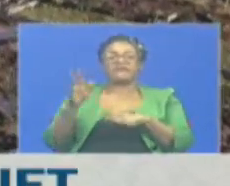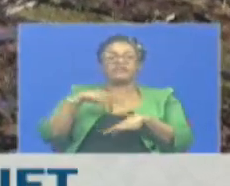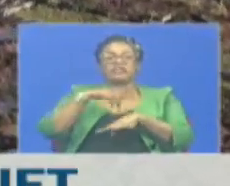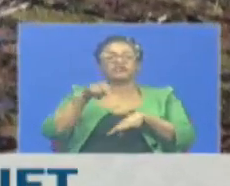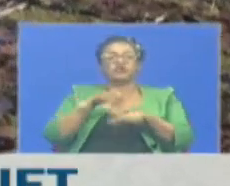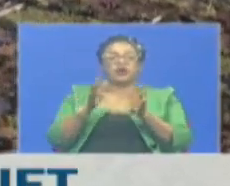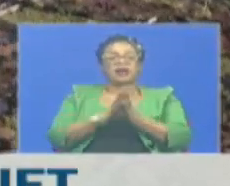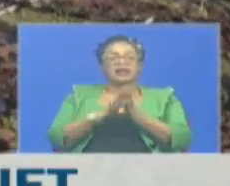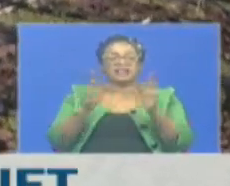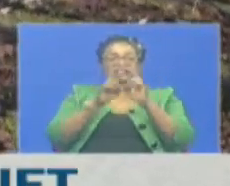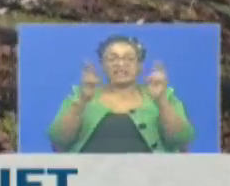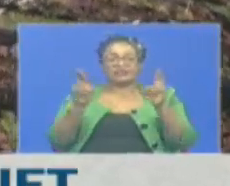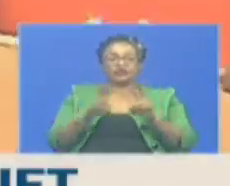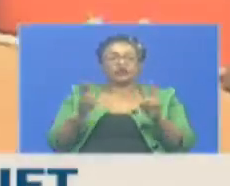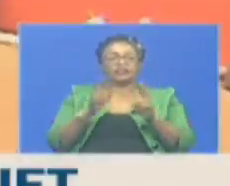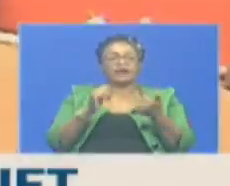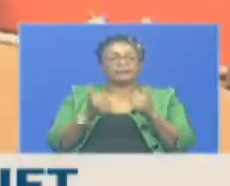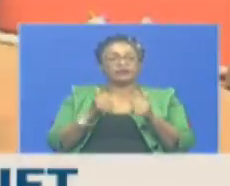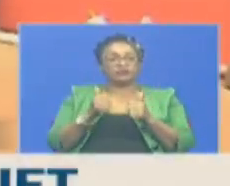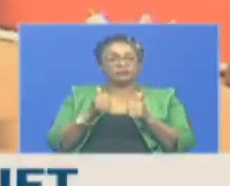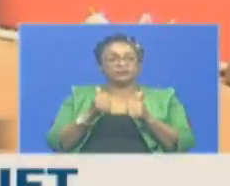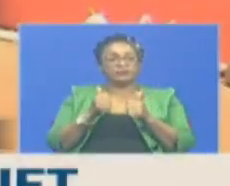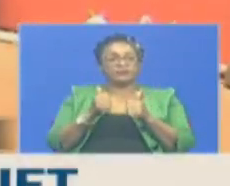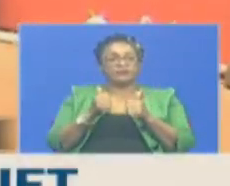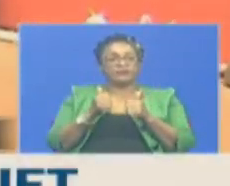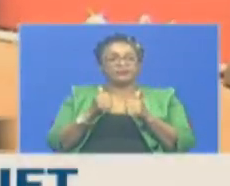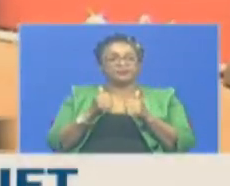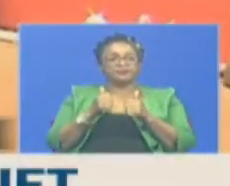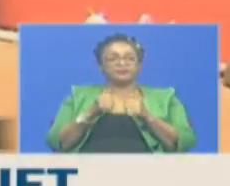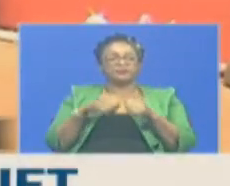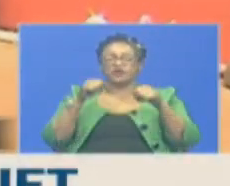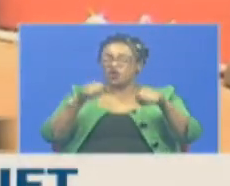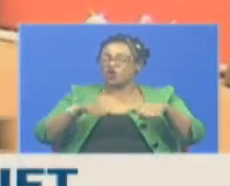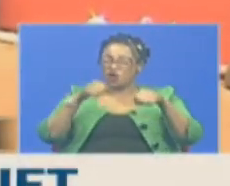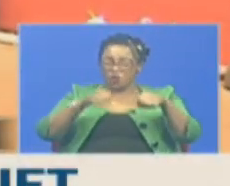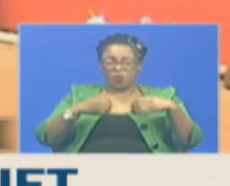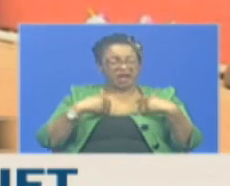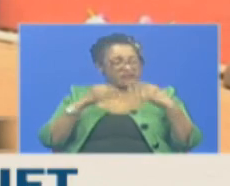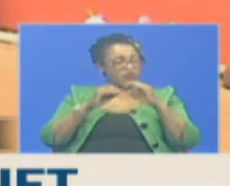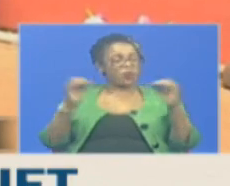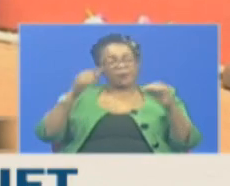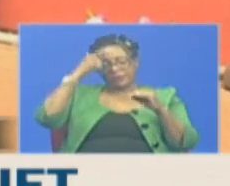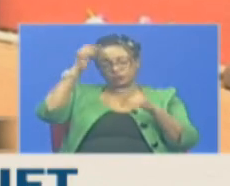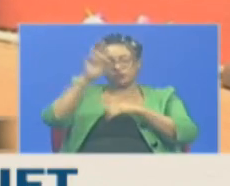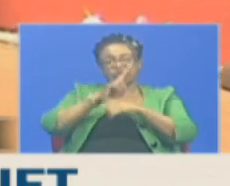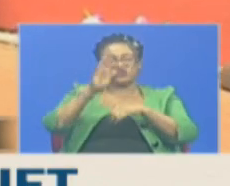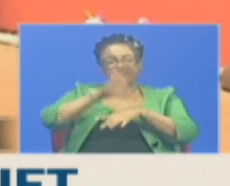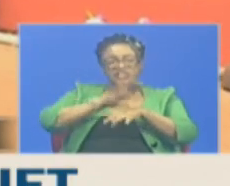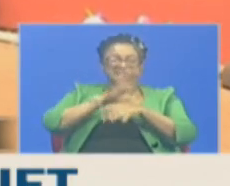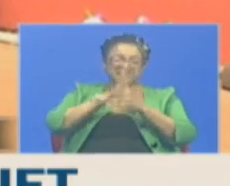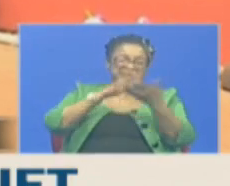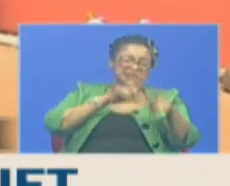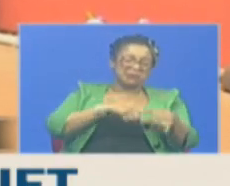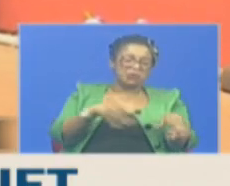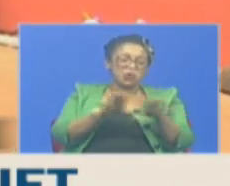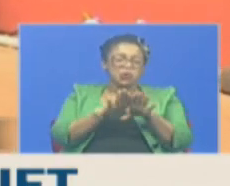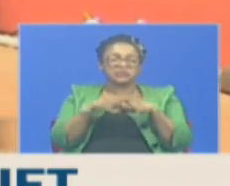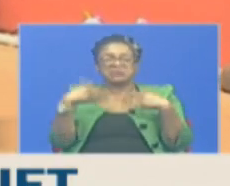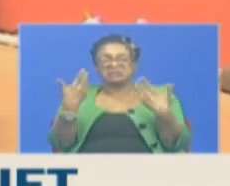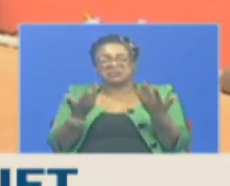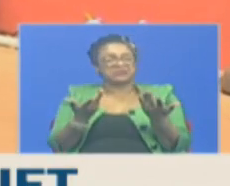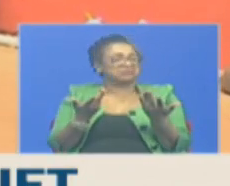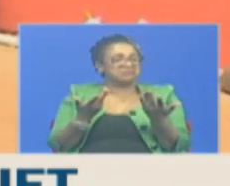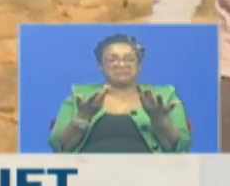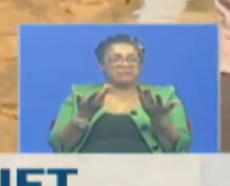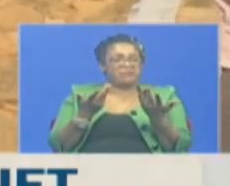international championships. Tukiona Ngong hatuna uwanja sababu tunaenda uwanja ya kanisa, sometimes tunapata imefungwa, sometimes haiko mzuri.